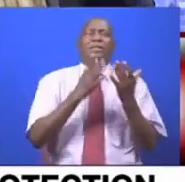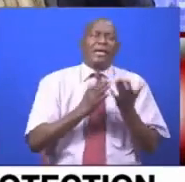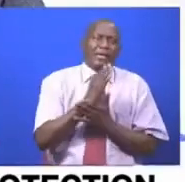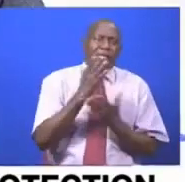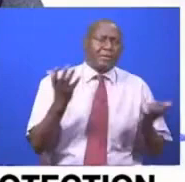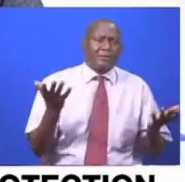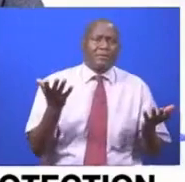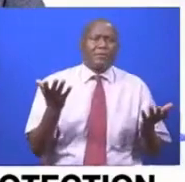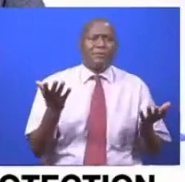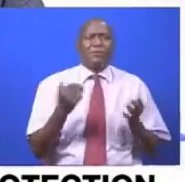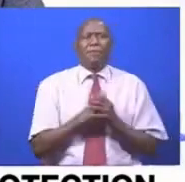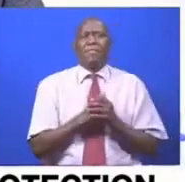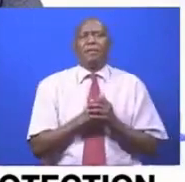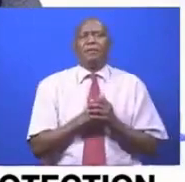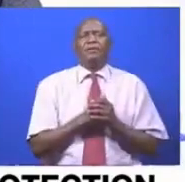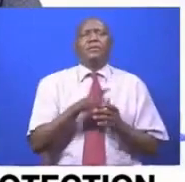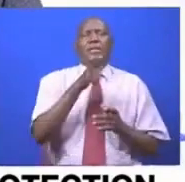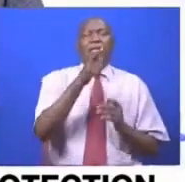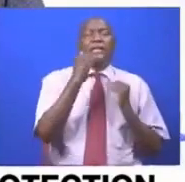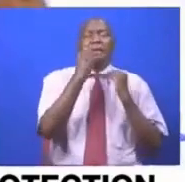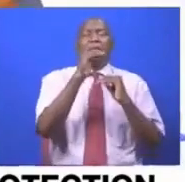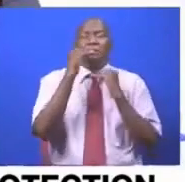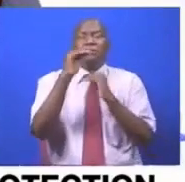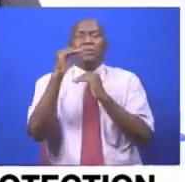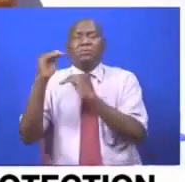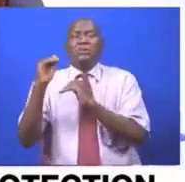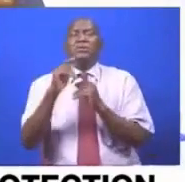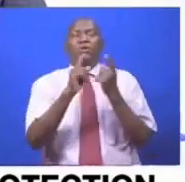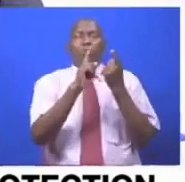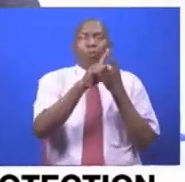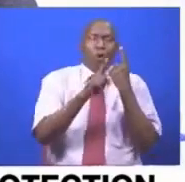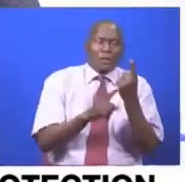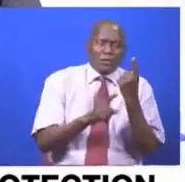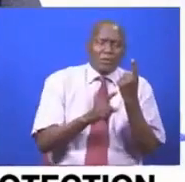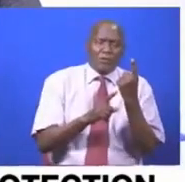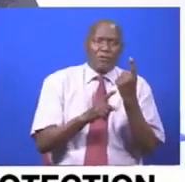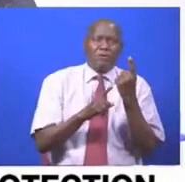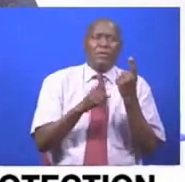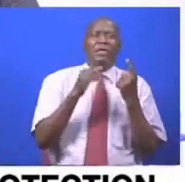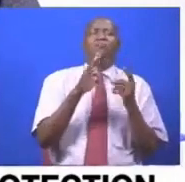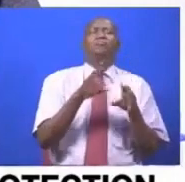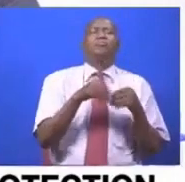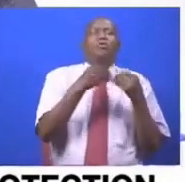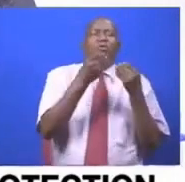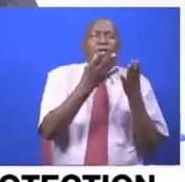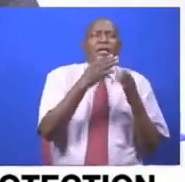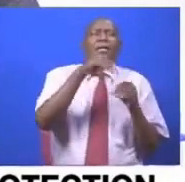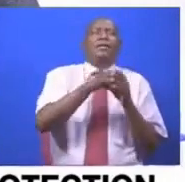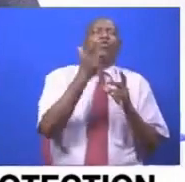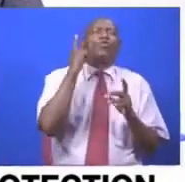And parting short, those limitations are that one, that limitation must be provided in